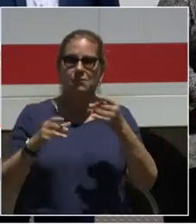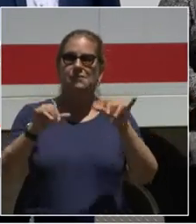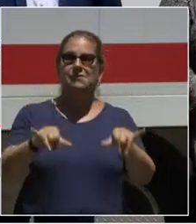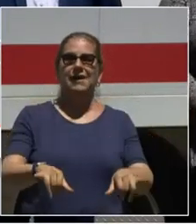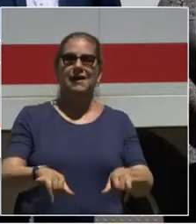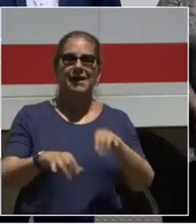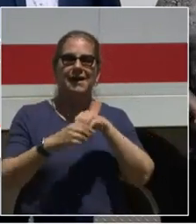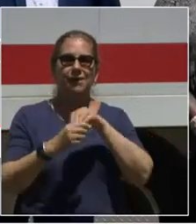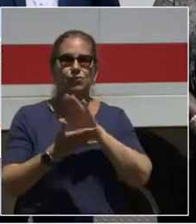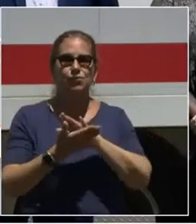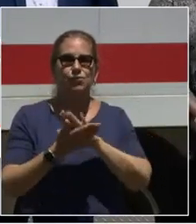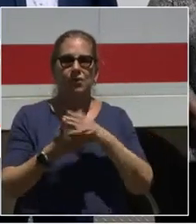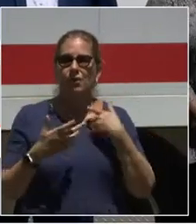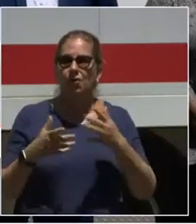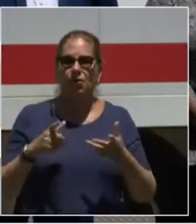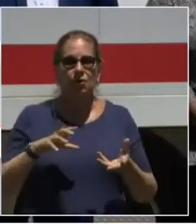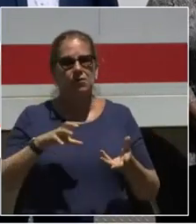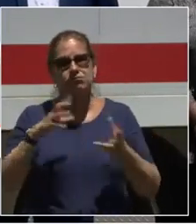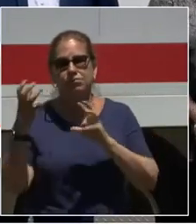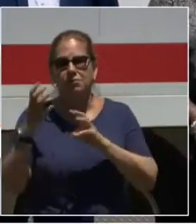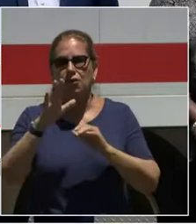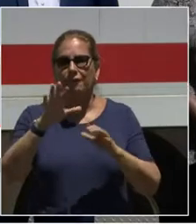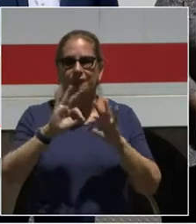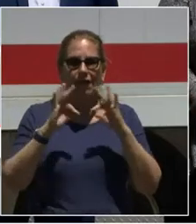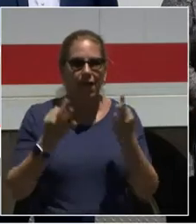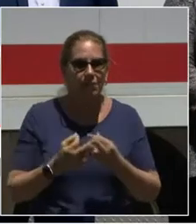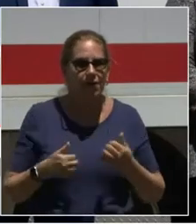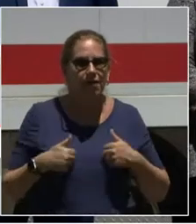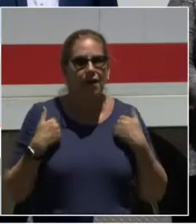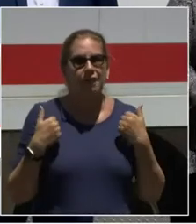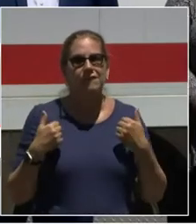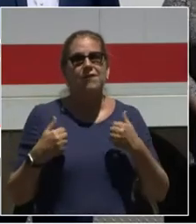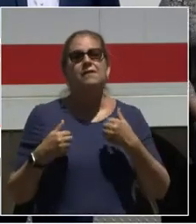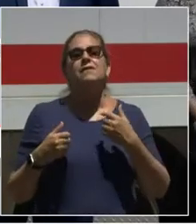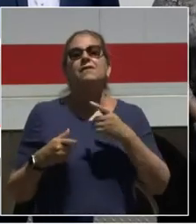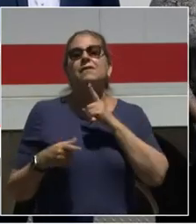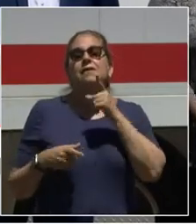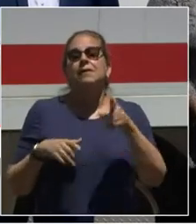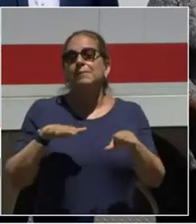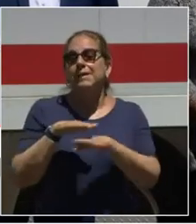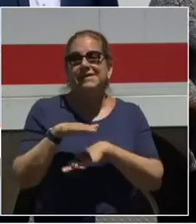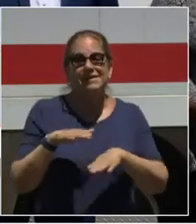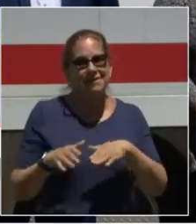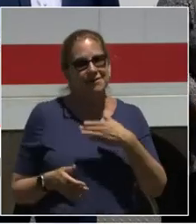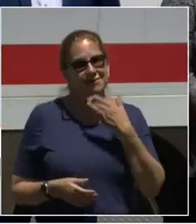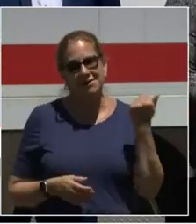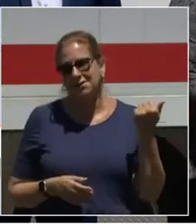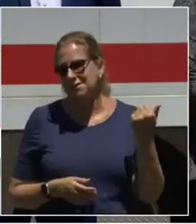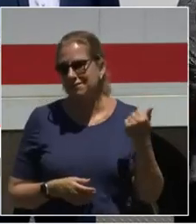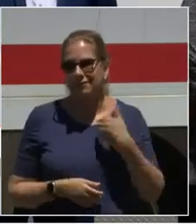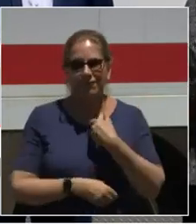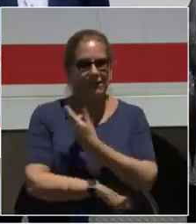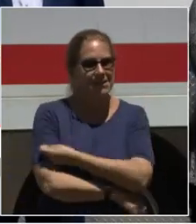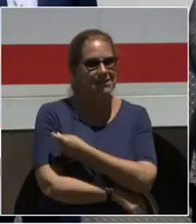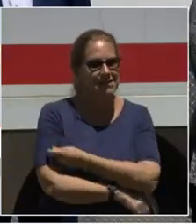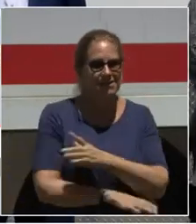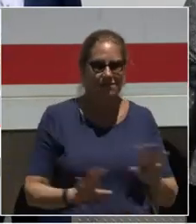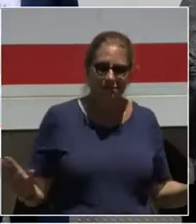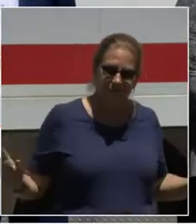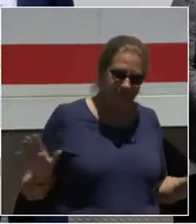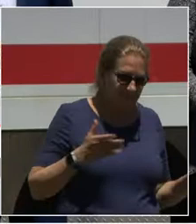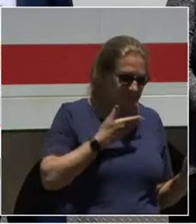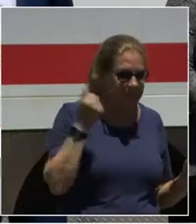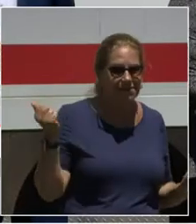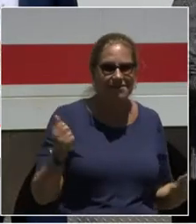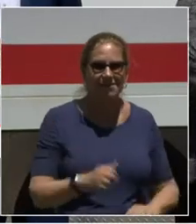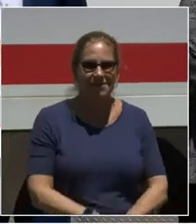your family life. Getting vaccinated will prevent that. We'll be enforcing it for